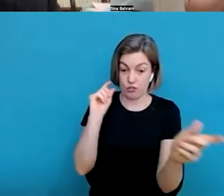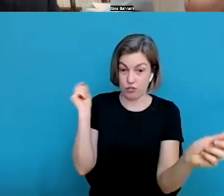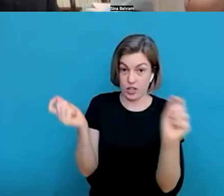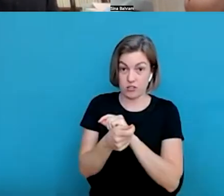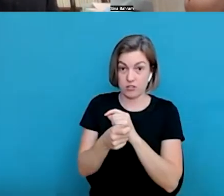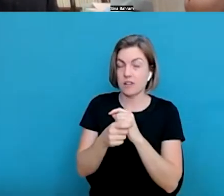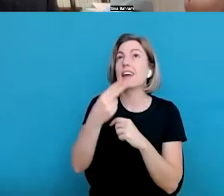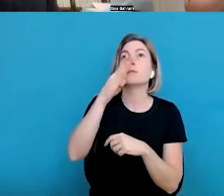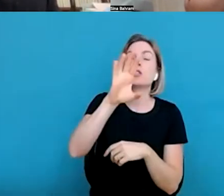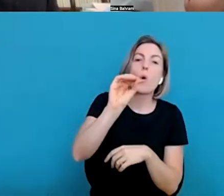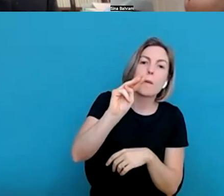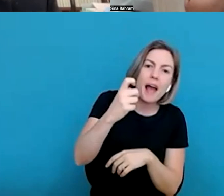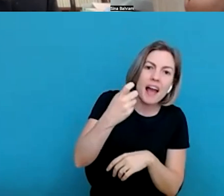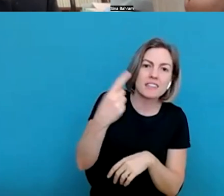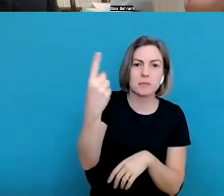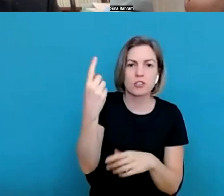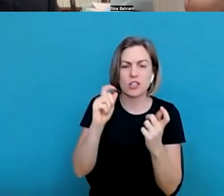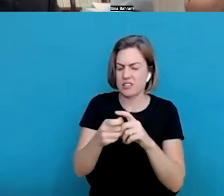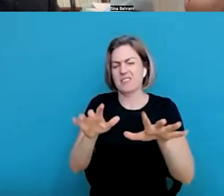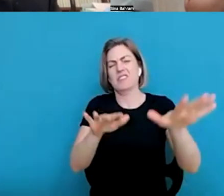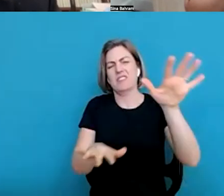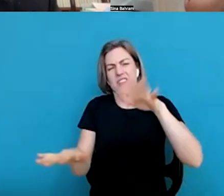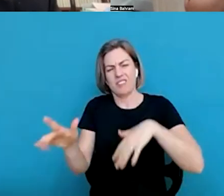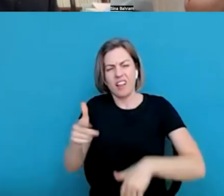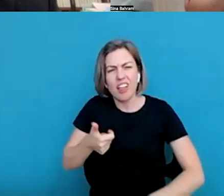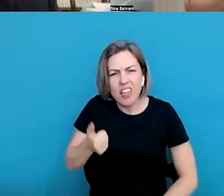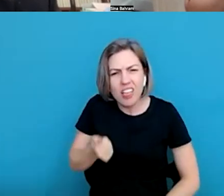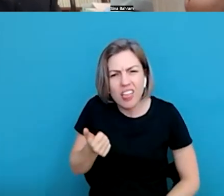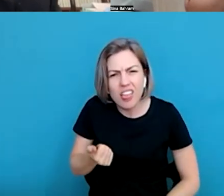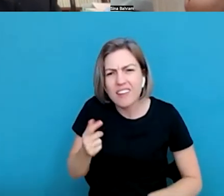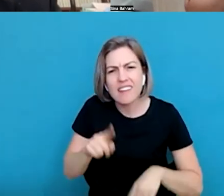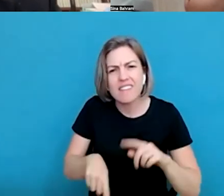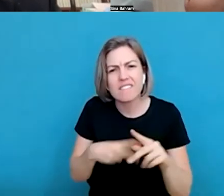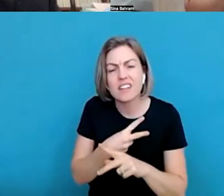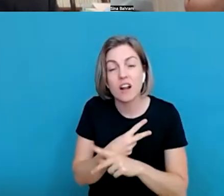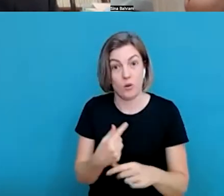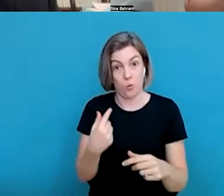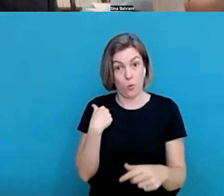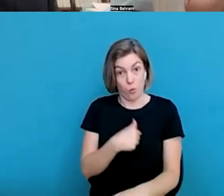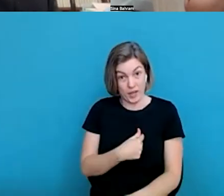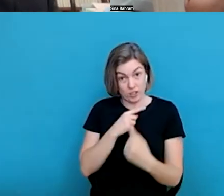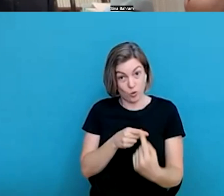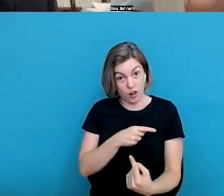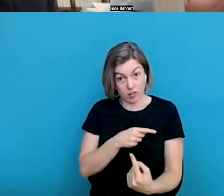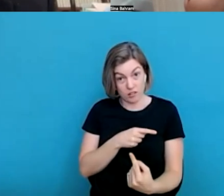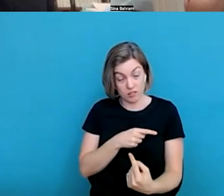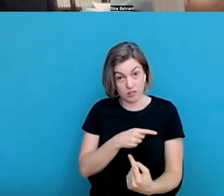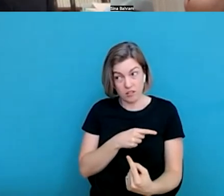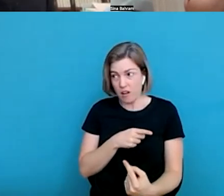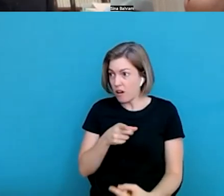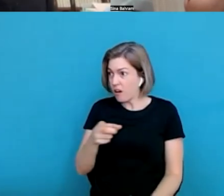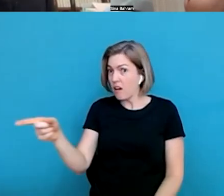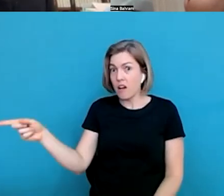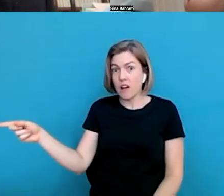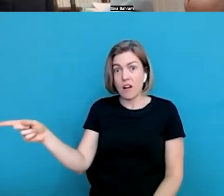HBO Max or something like that changed. We can't figure out what anything is. And if we're having trouble, what kind of trouble are people who